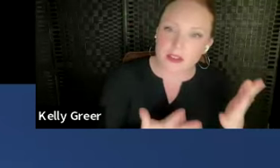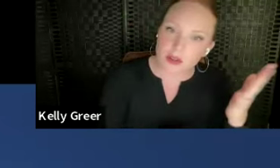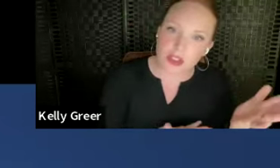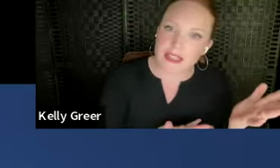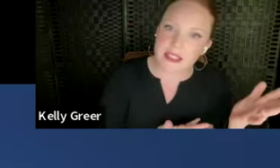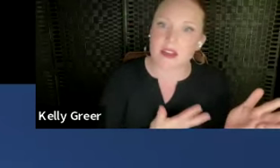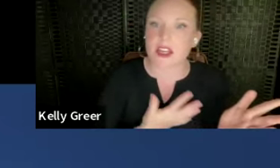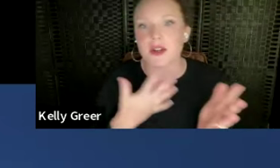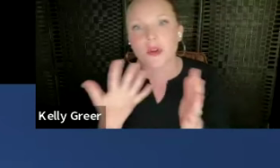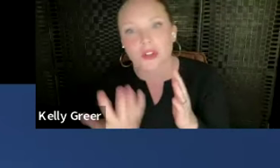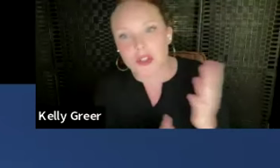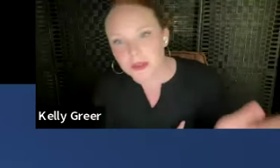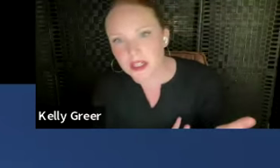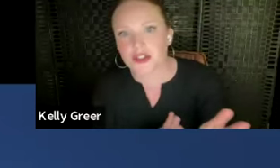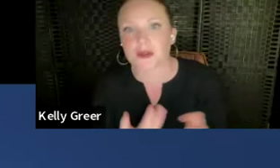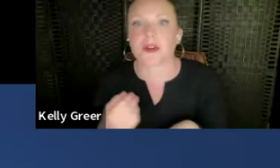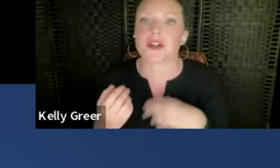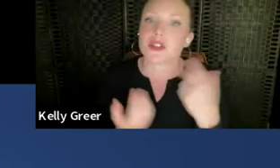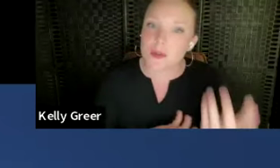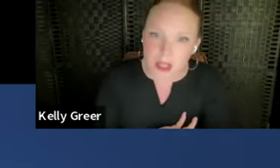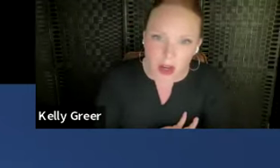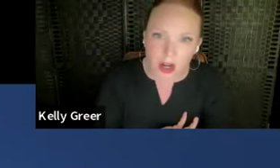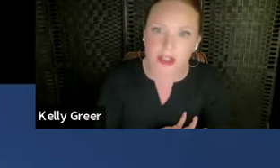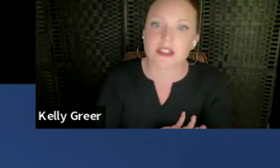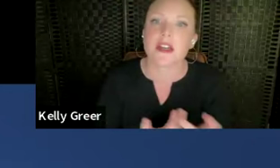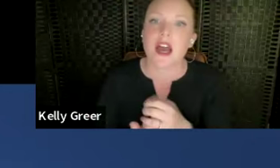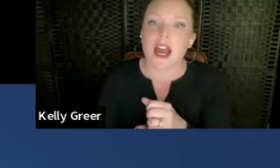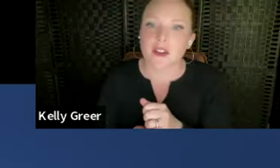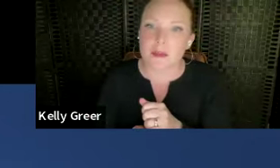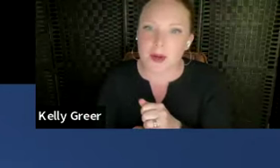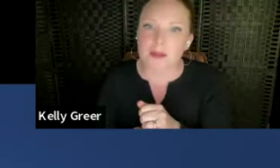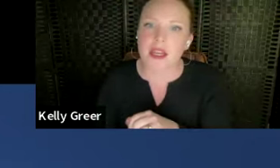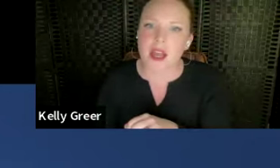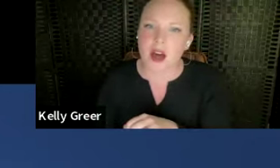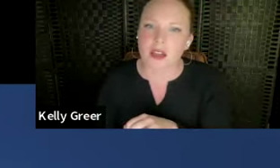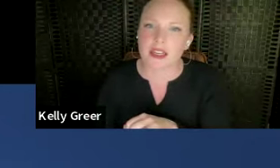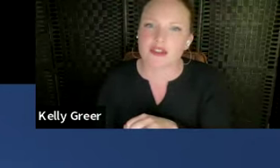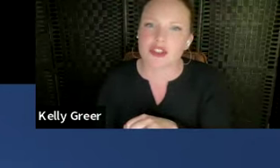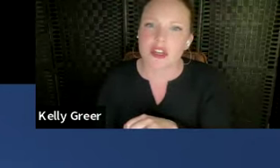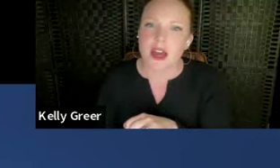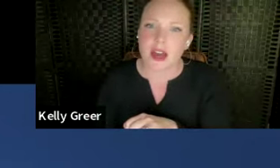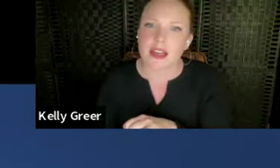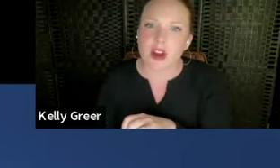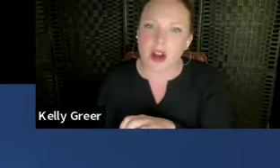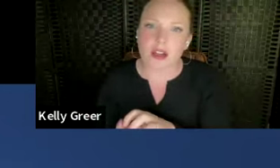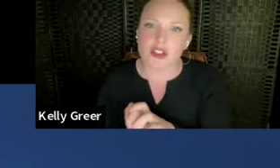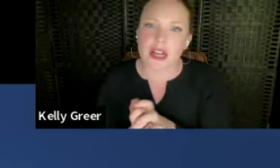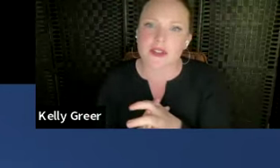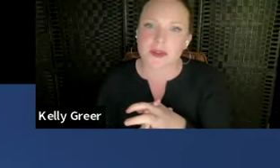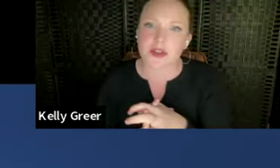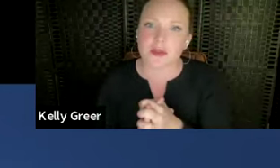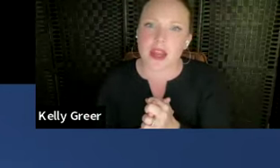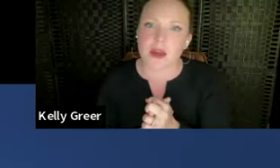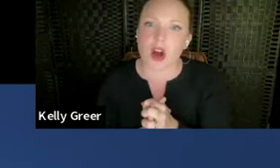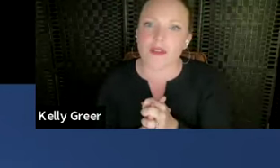collaborating and socializing in the hearing world, using interpreters, using CART. I remember being in college, in our